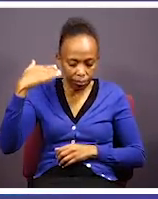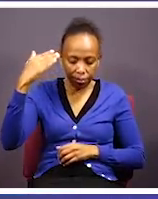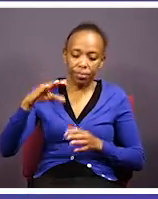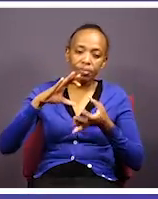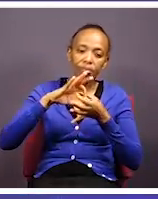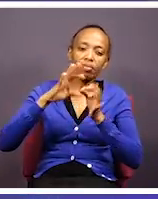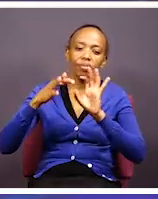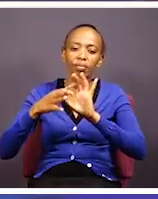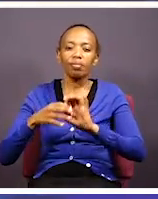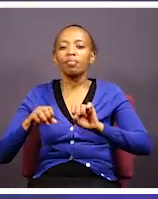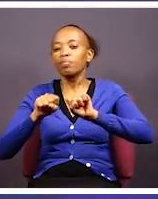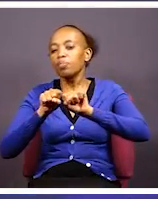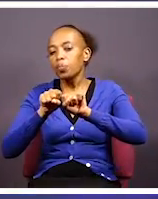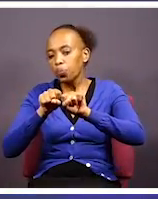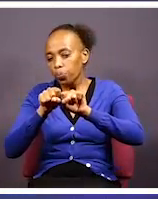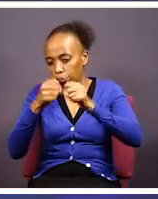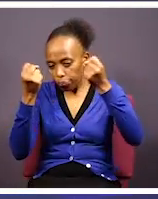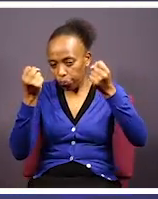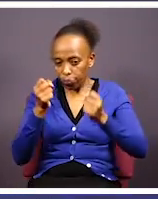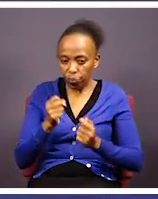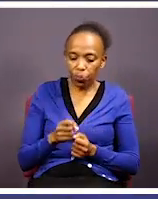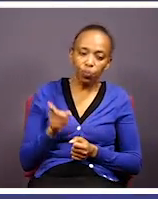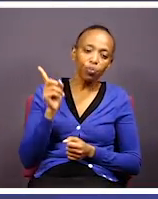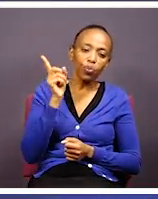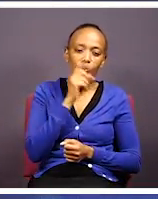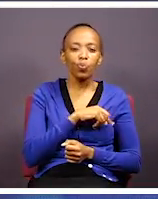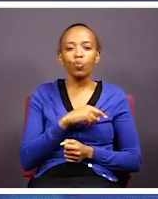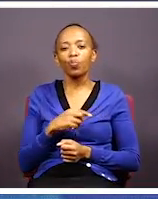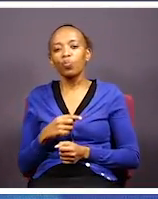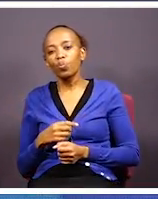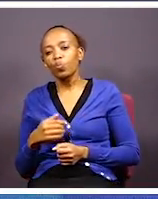cause every chain is broken